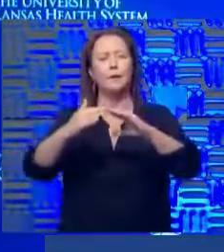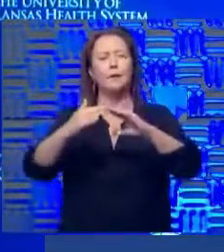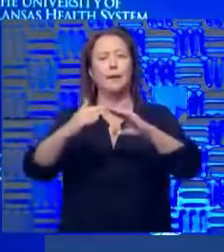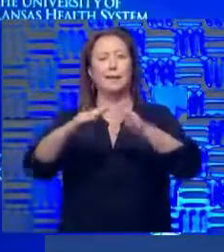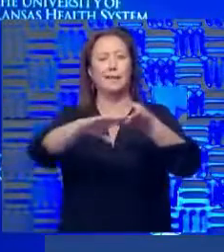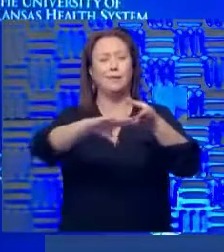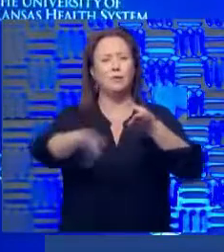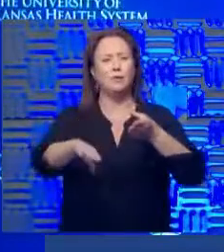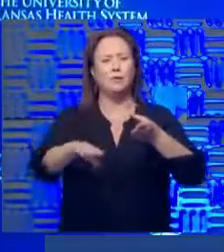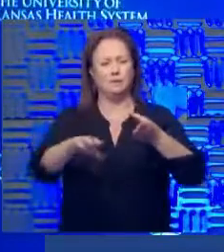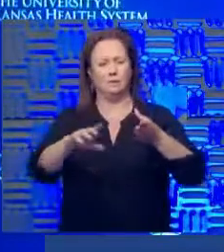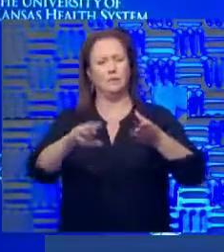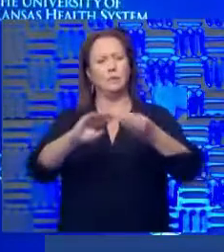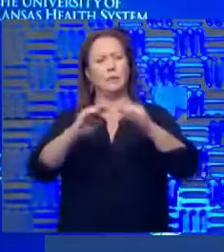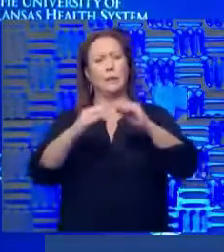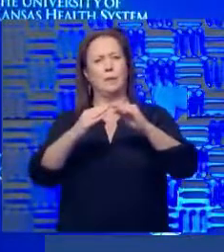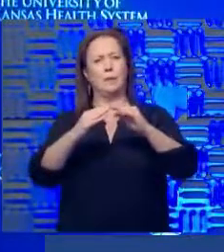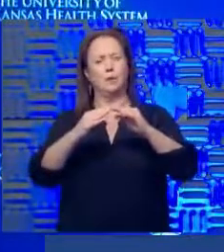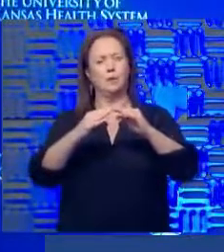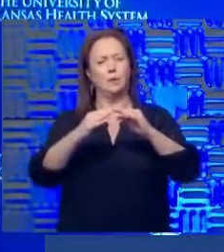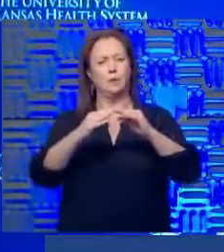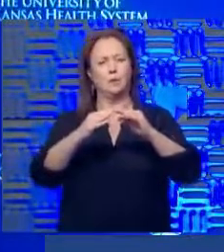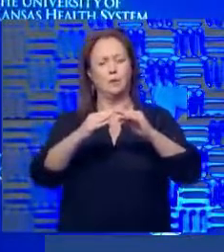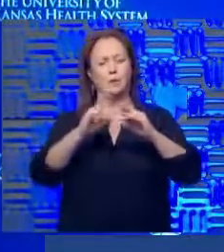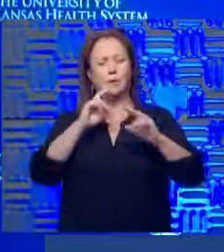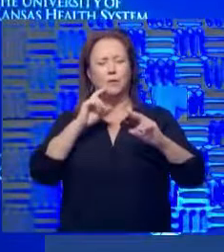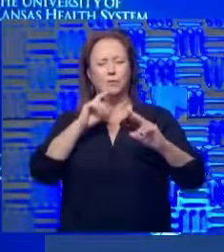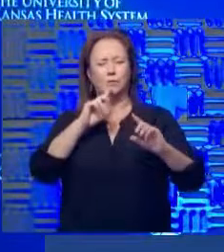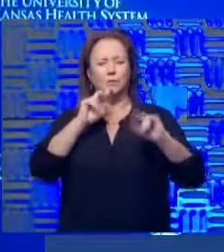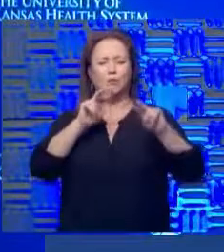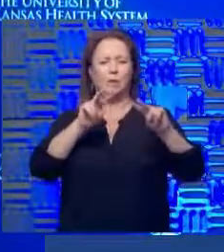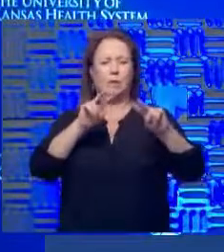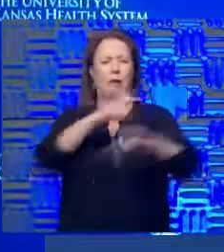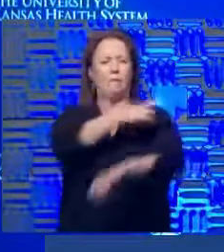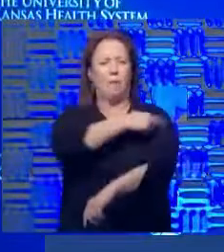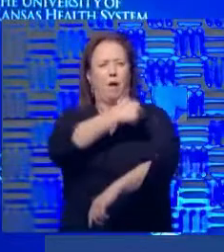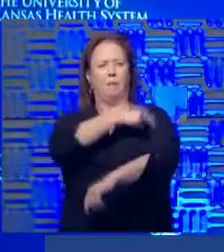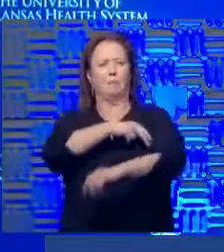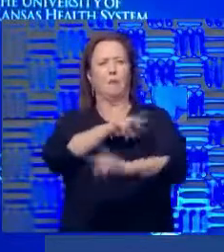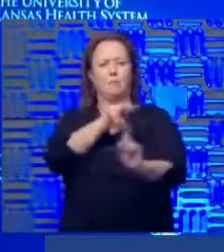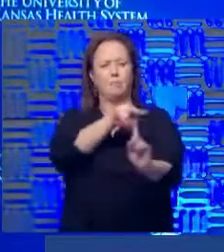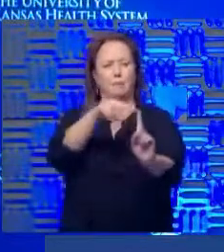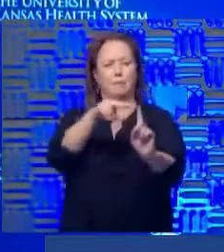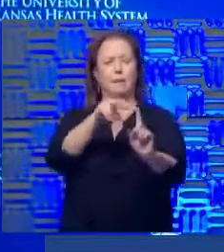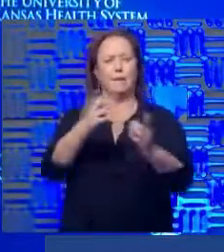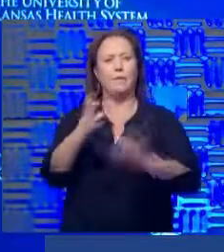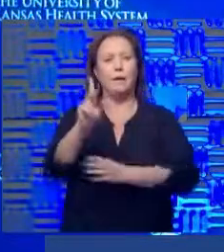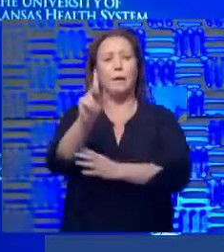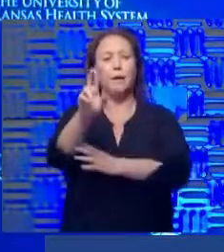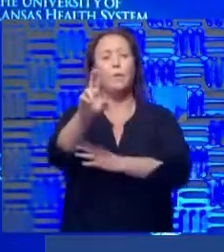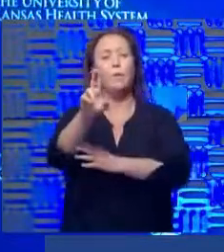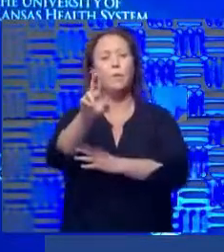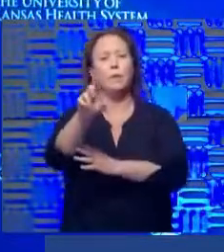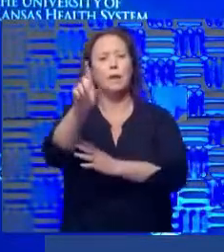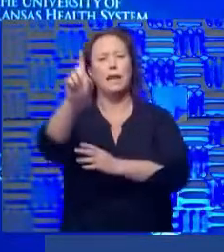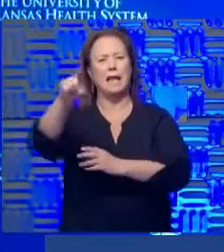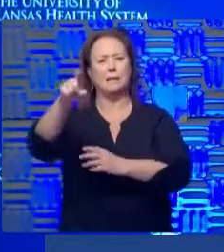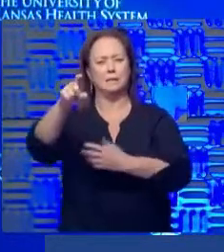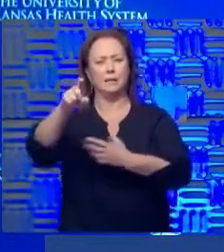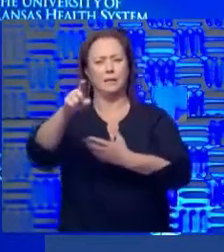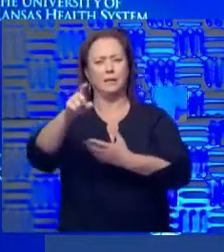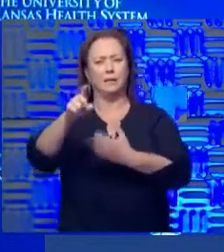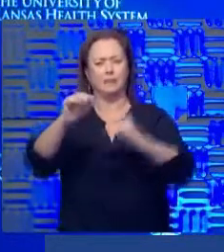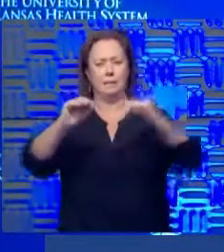of discharges. Those all seem to if you just looked at it from a purely hospital perspective at KU, you'd say it has to be in some state